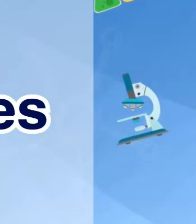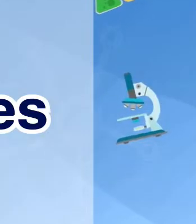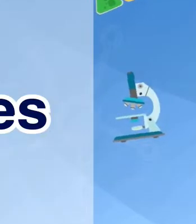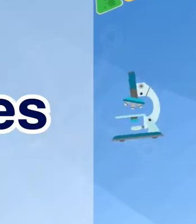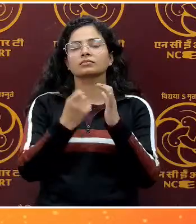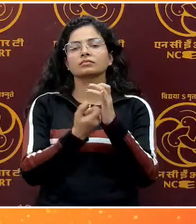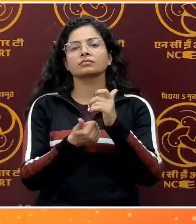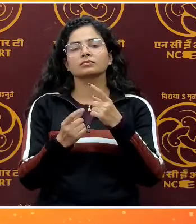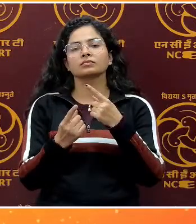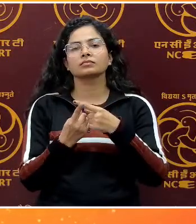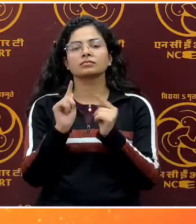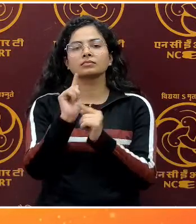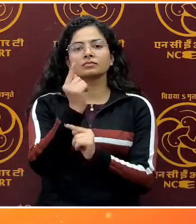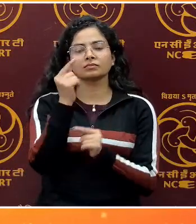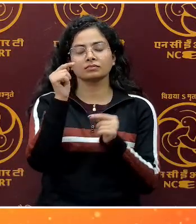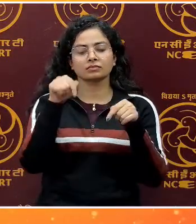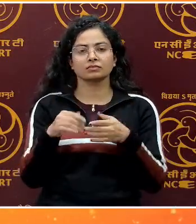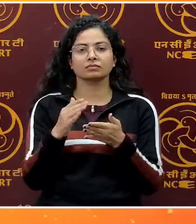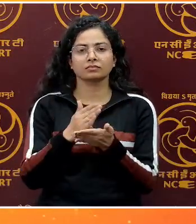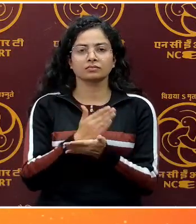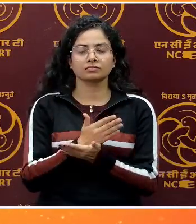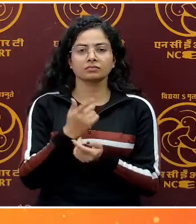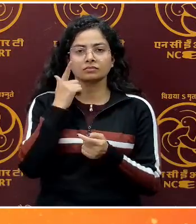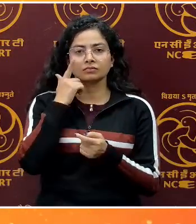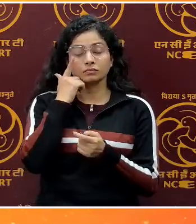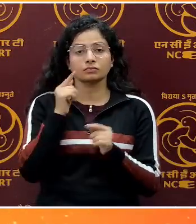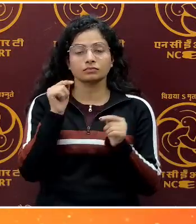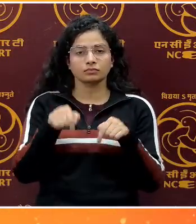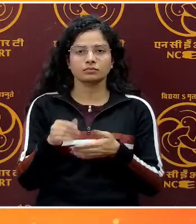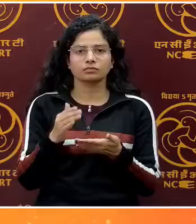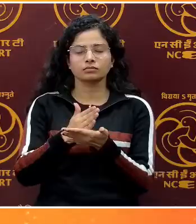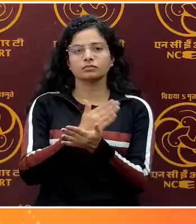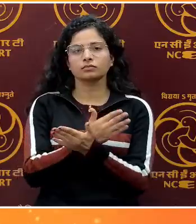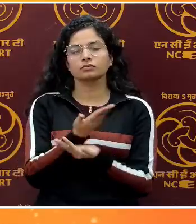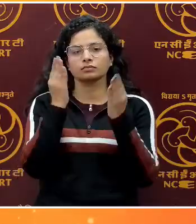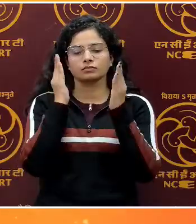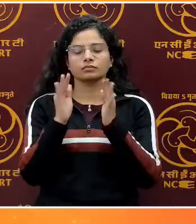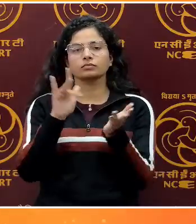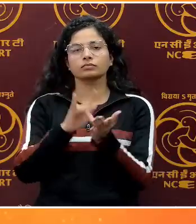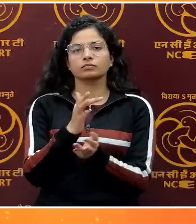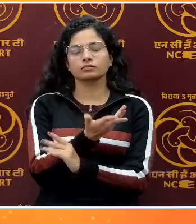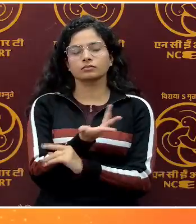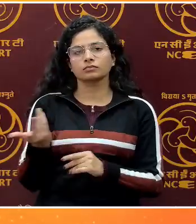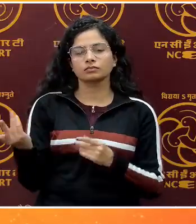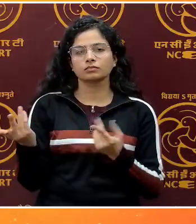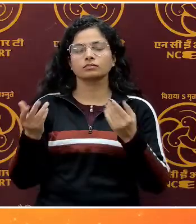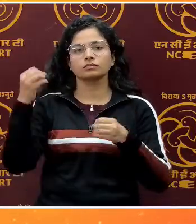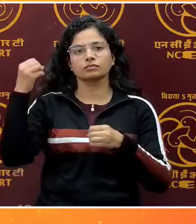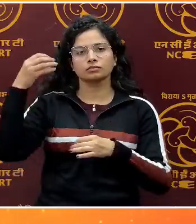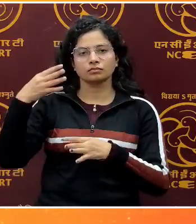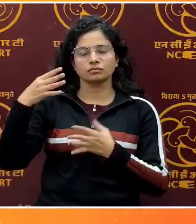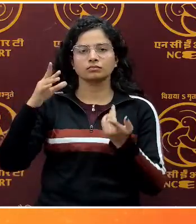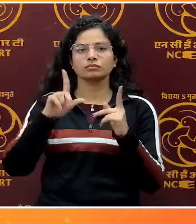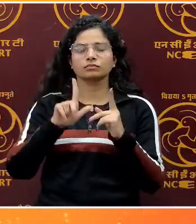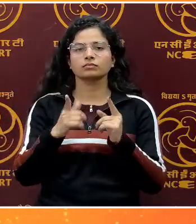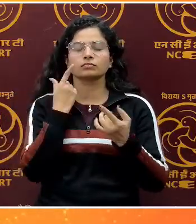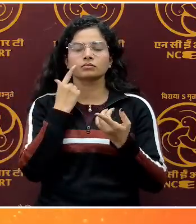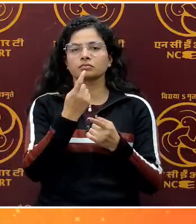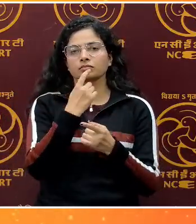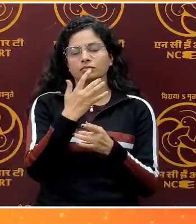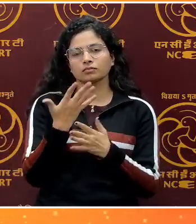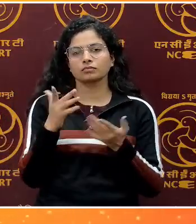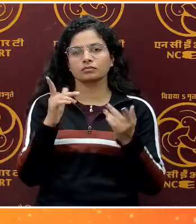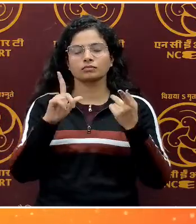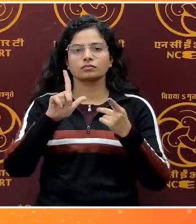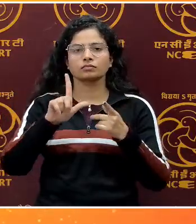1 of this particular session, and in this session we will be focusing on light. We'll be learning about mirrors and